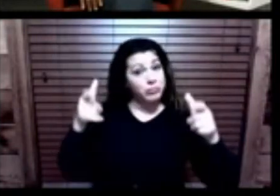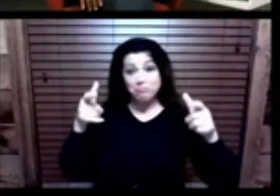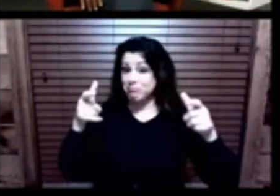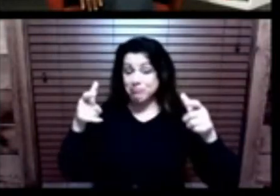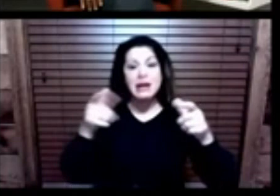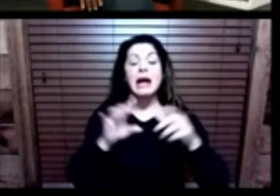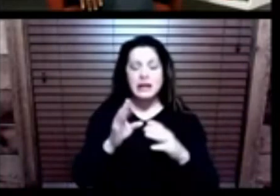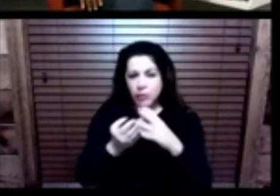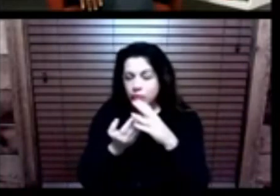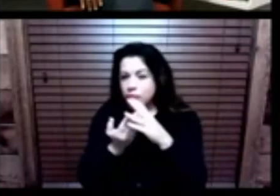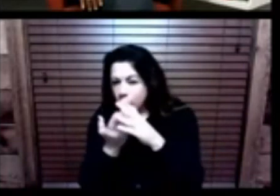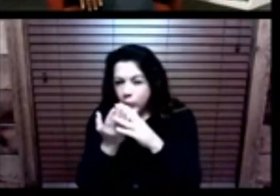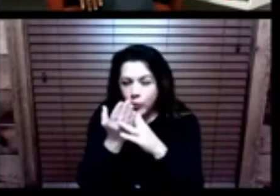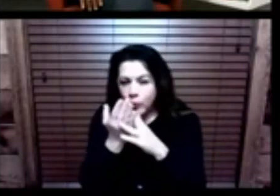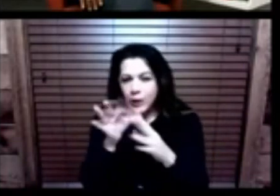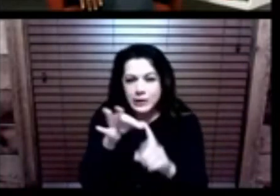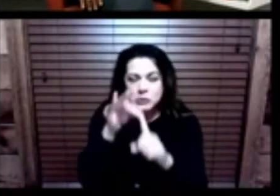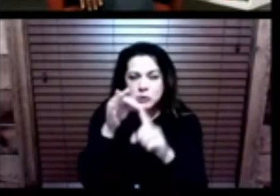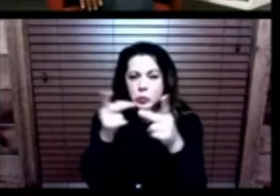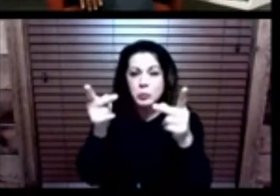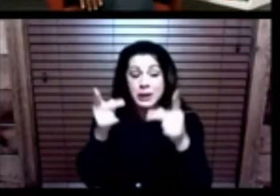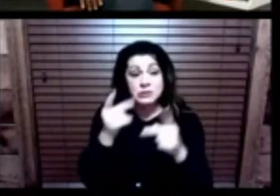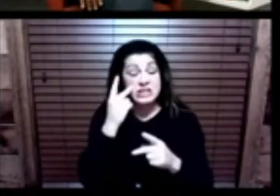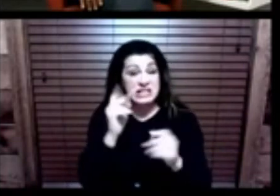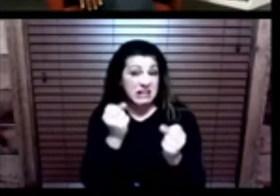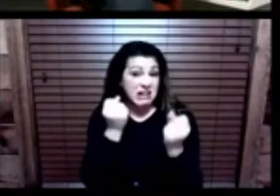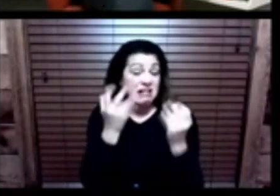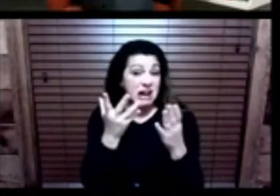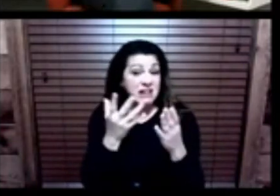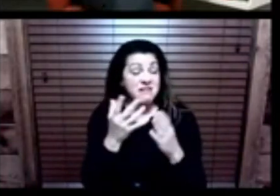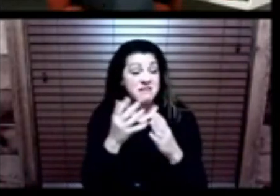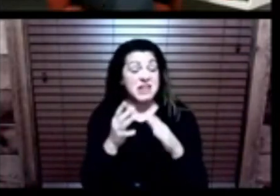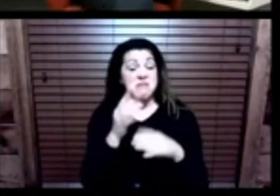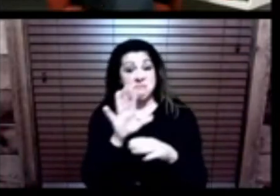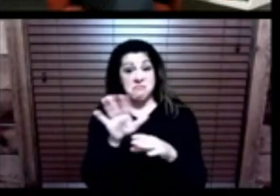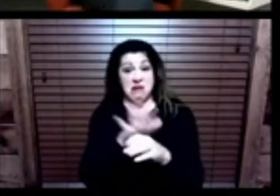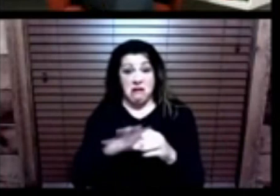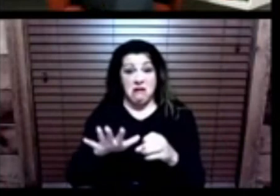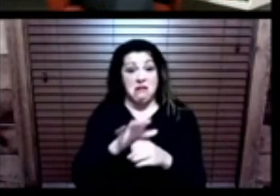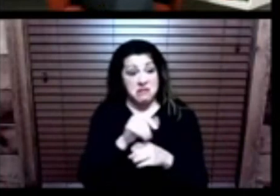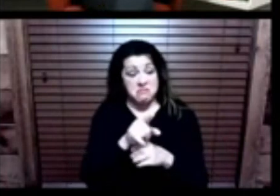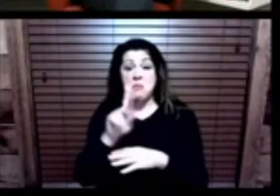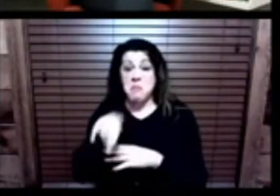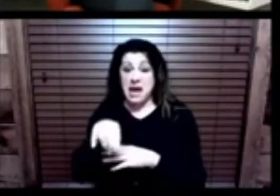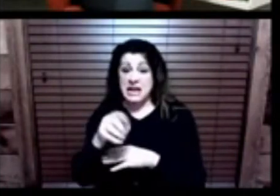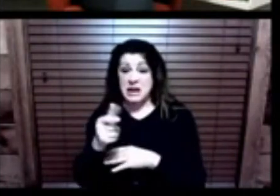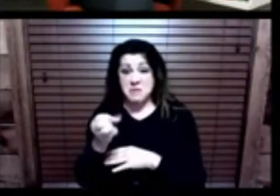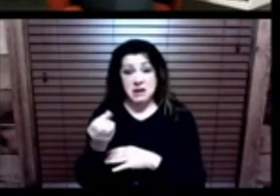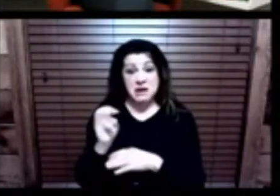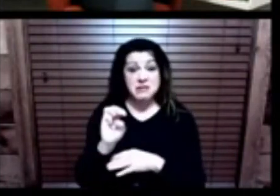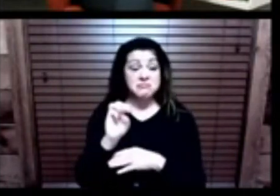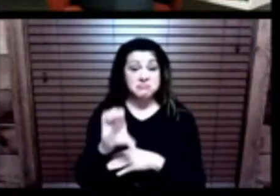the pandemic characters like this here. Definitely. I got a couple more here. Let's run through a couple